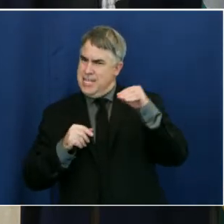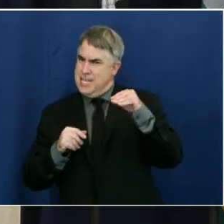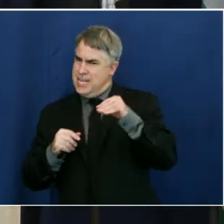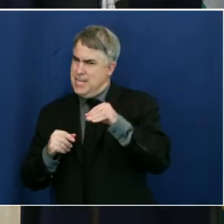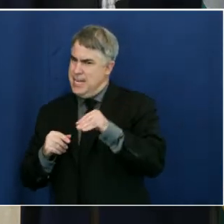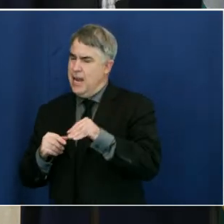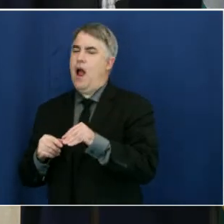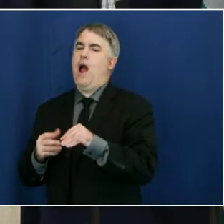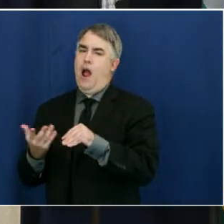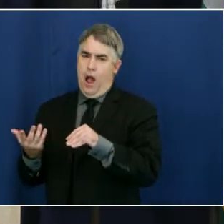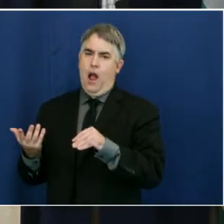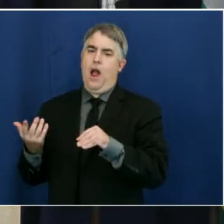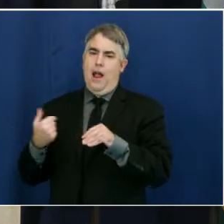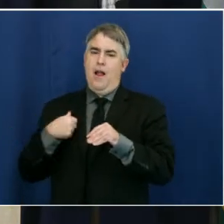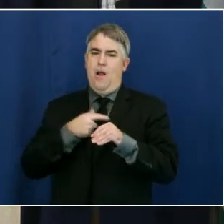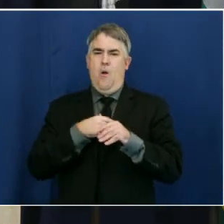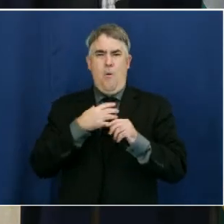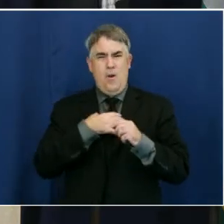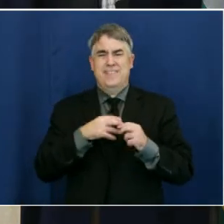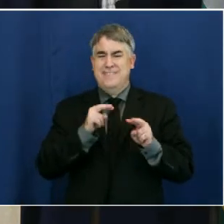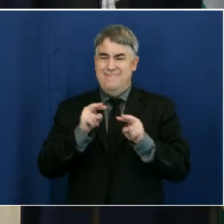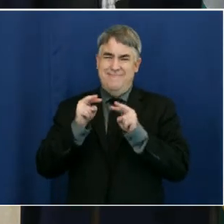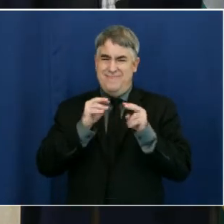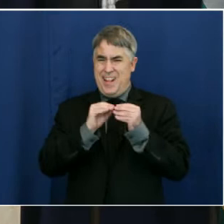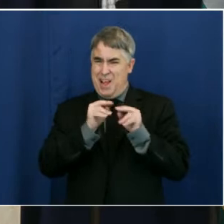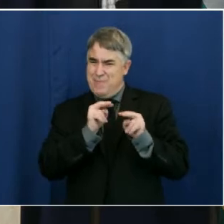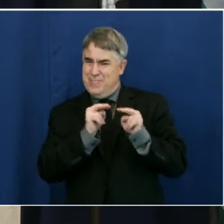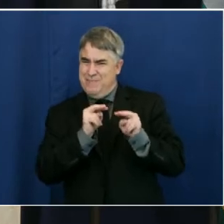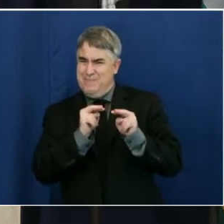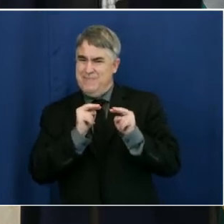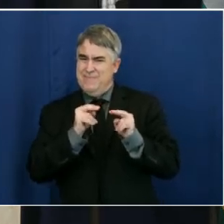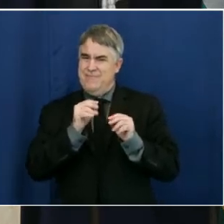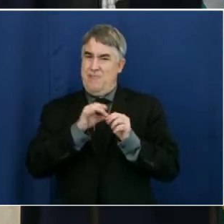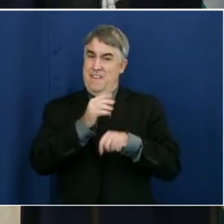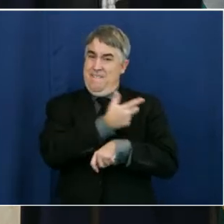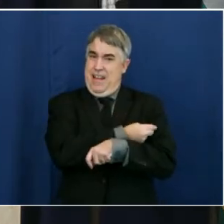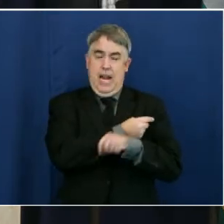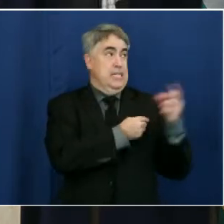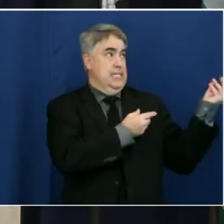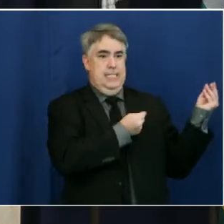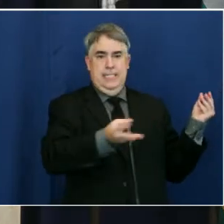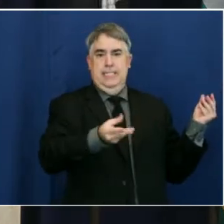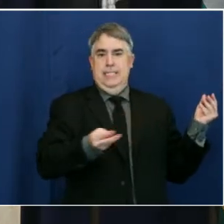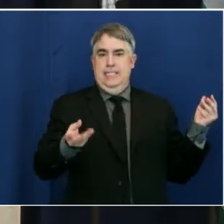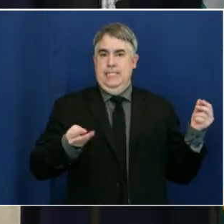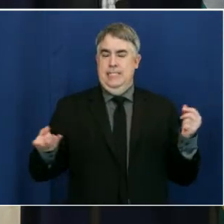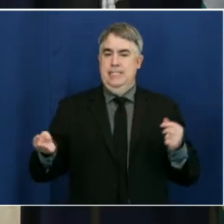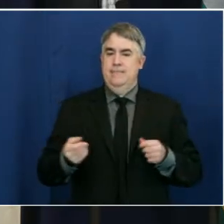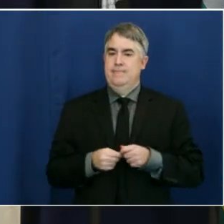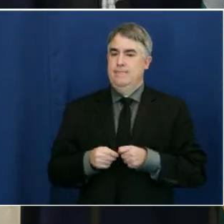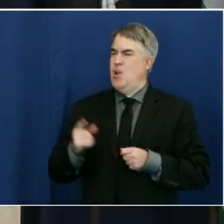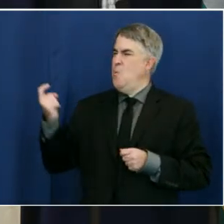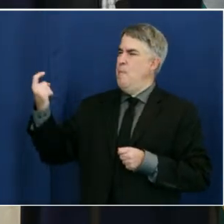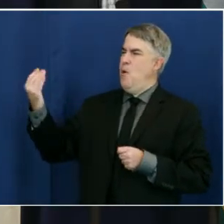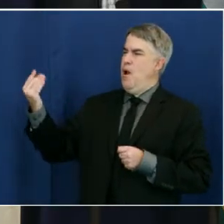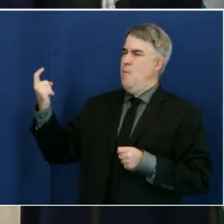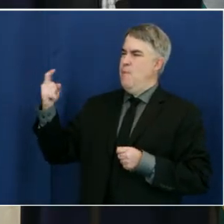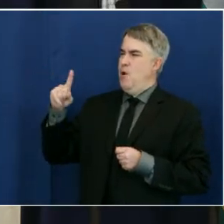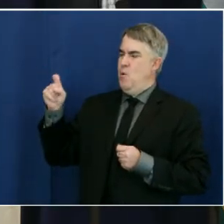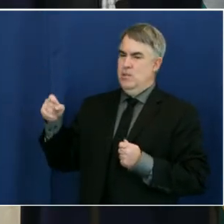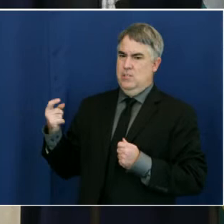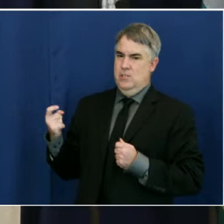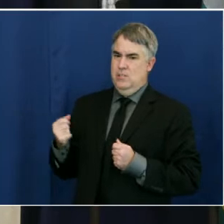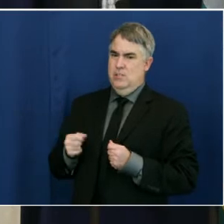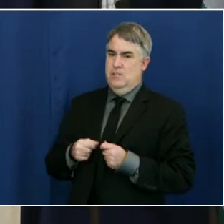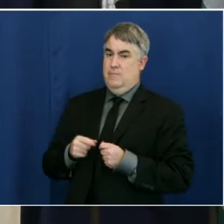to vaccinate. Vaccinate, vaccinate, vaccinate. Thank you. Thank you. And then just one other quick follow-up. Did you say the 438 in the